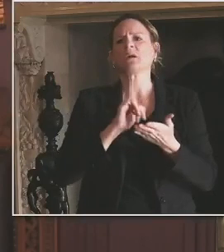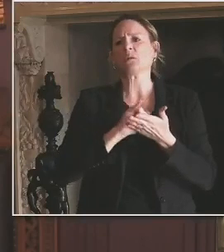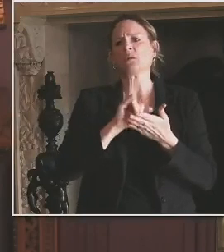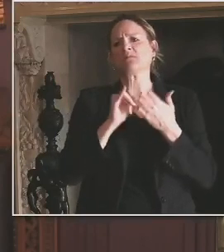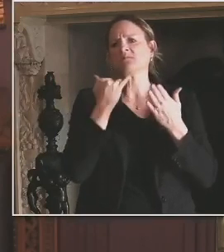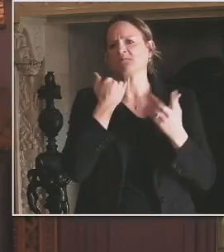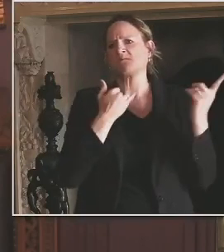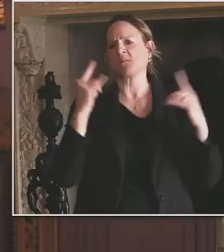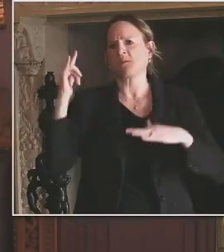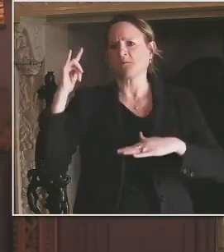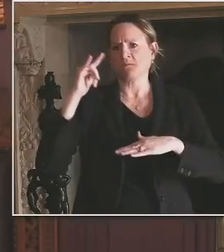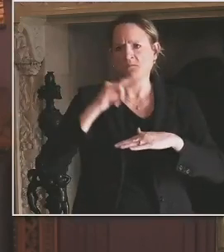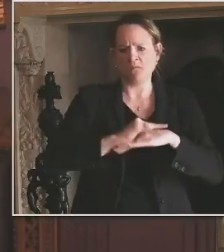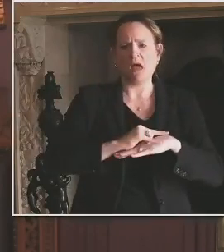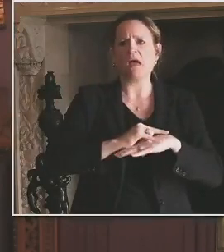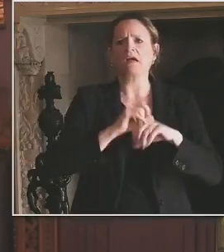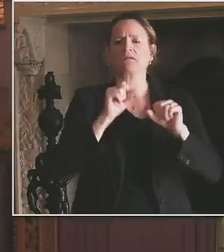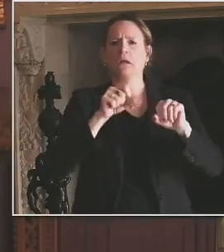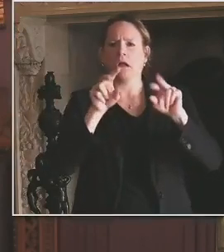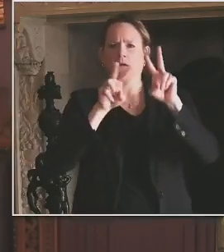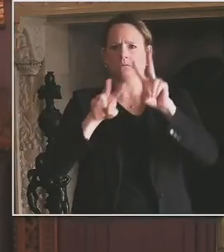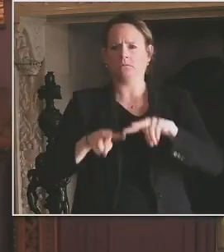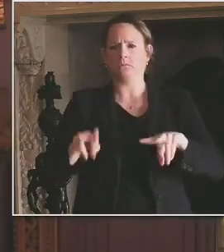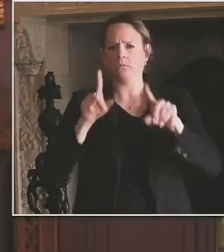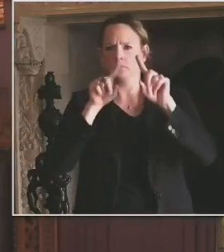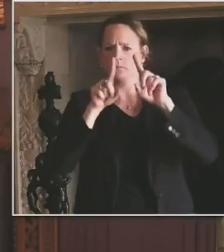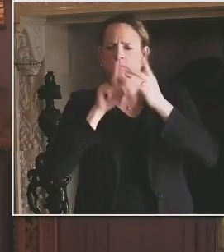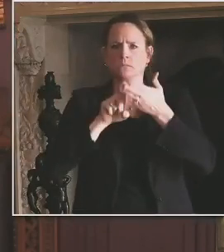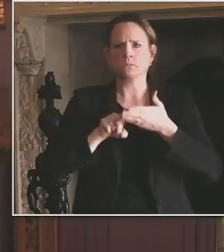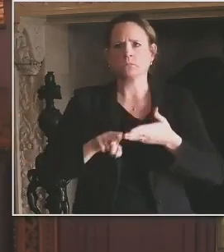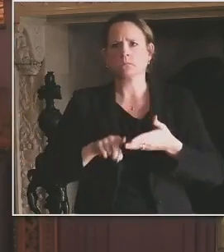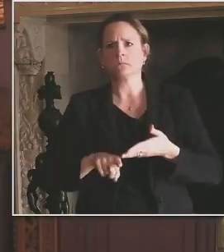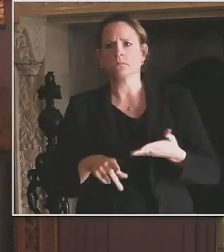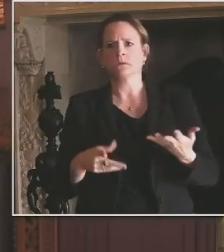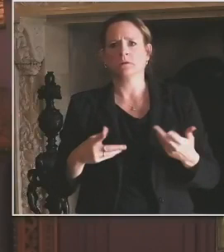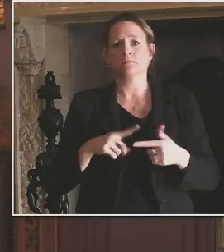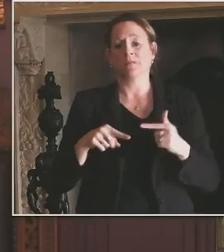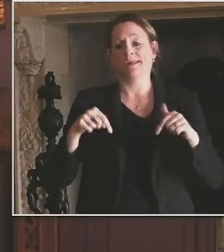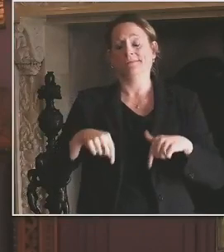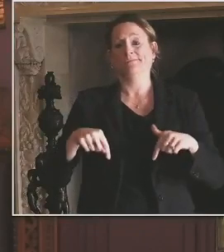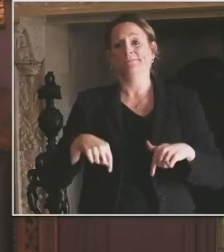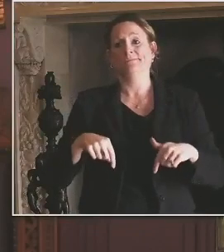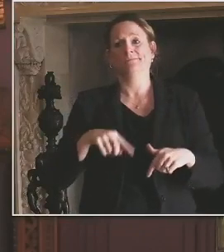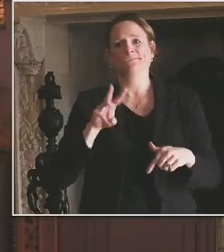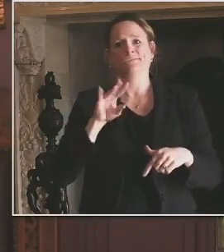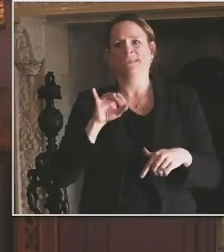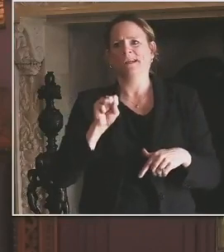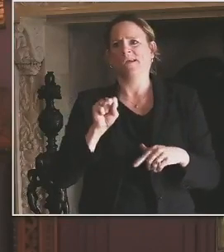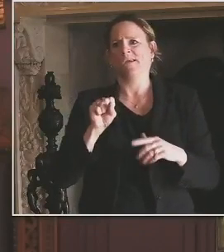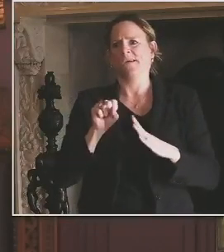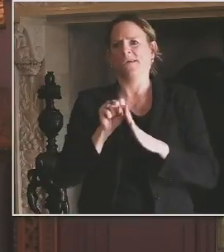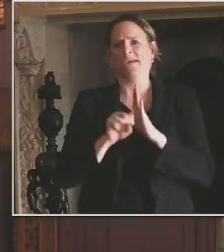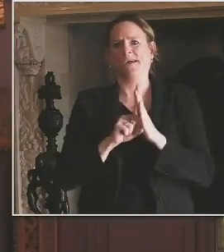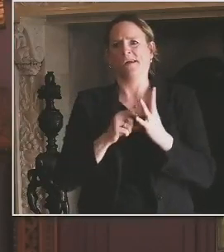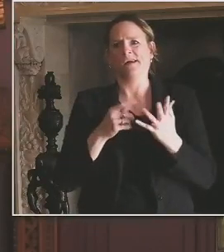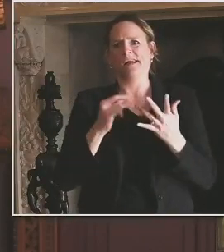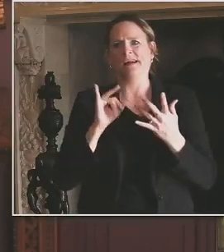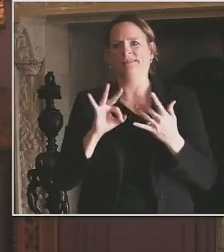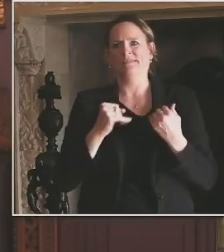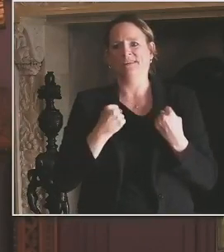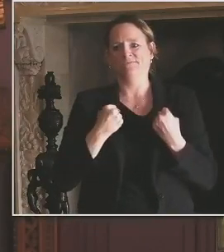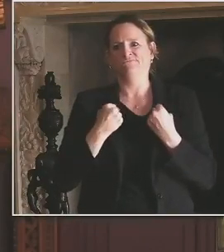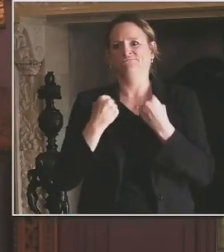to do something around that. But our state has so many roads and other ways to move in